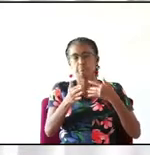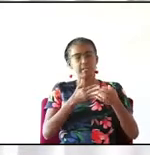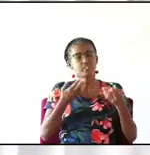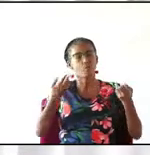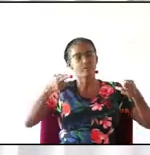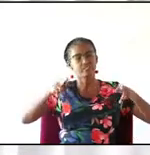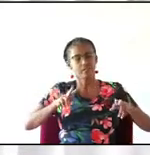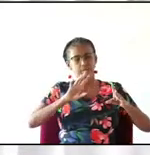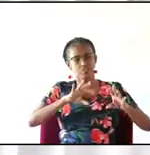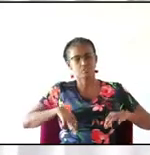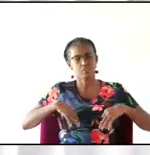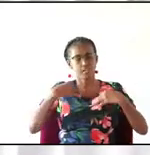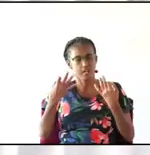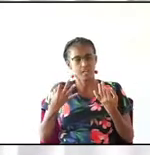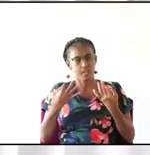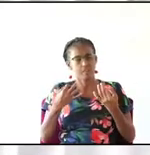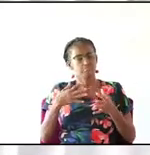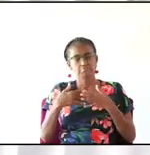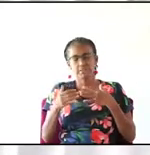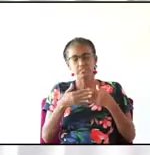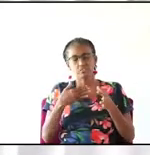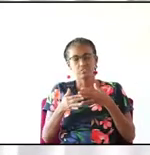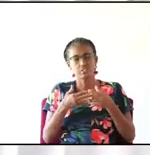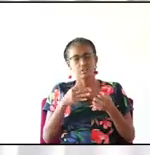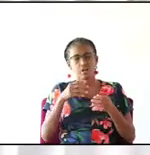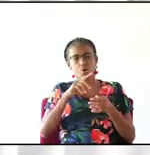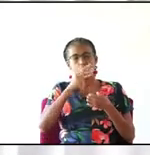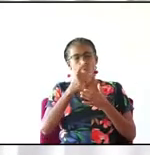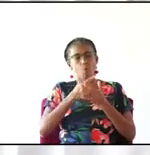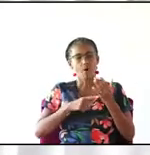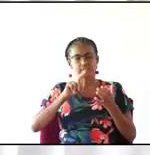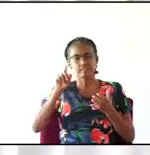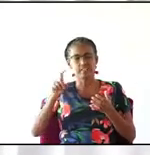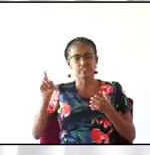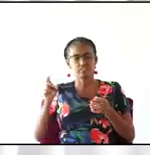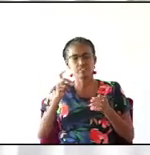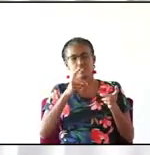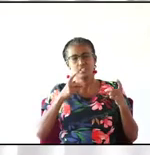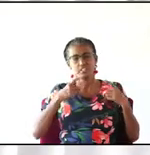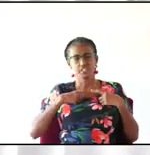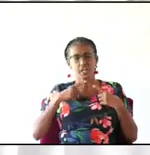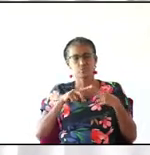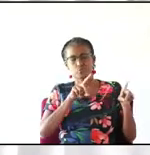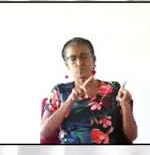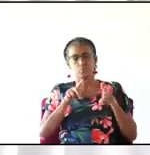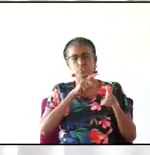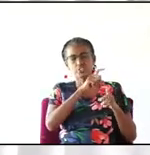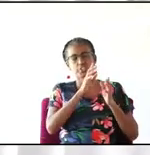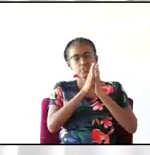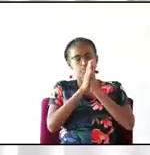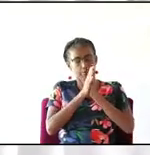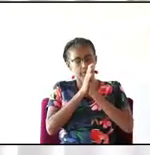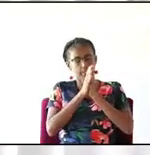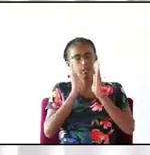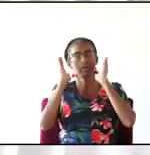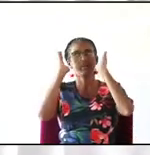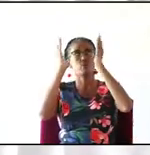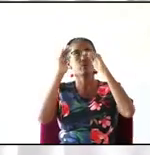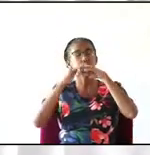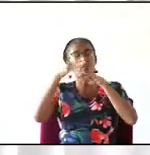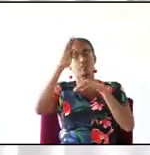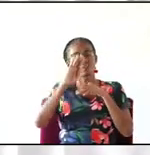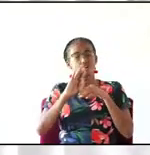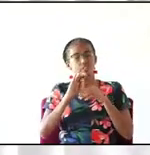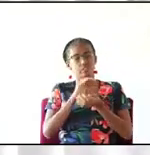going through, and no matter what test I had to do, that as I pray, I need to look to God and trust him in